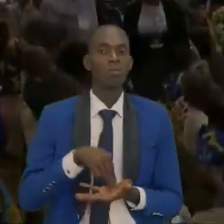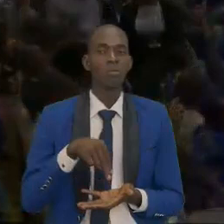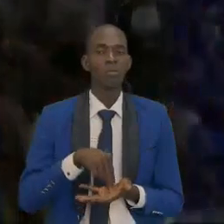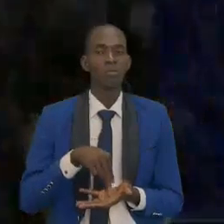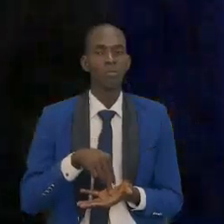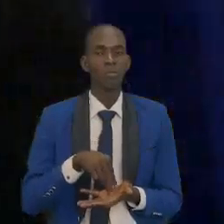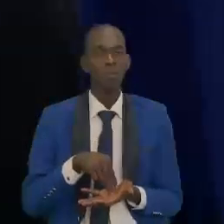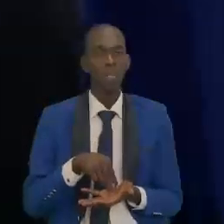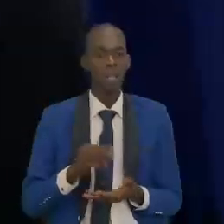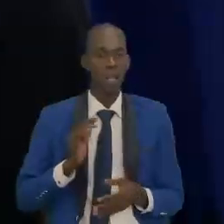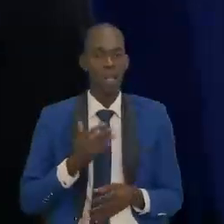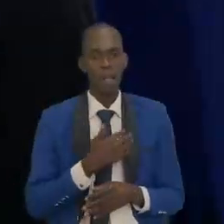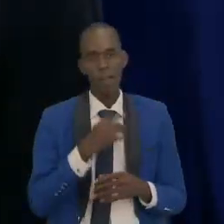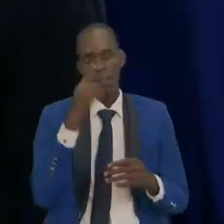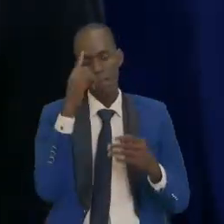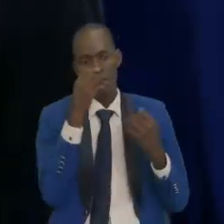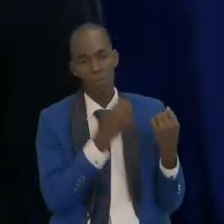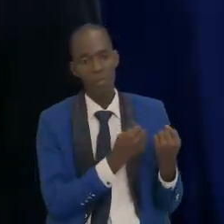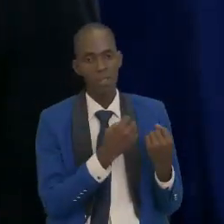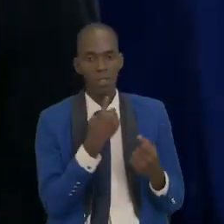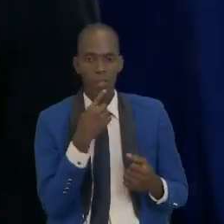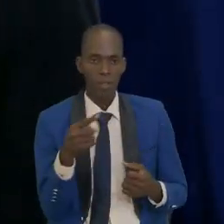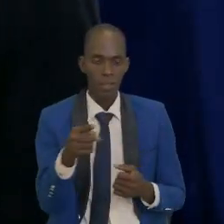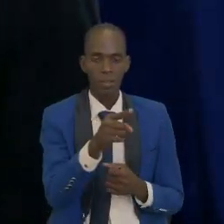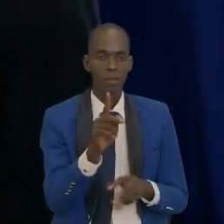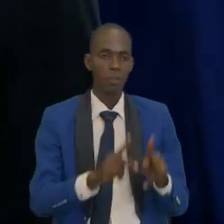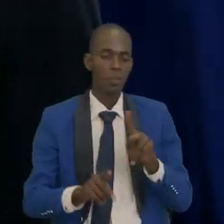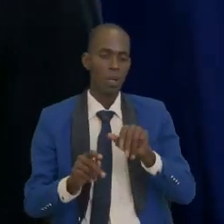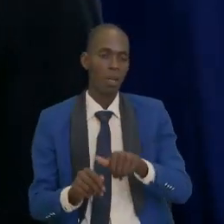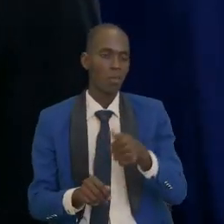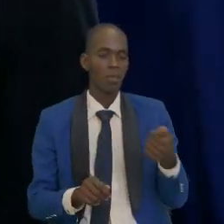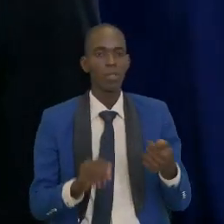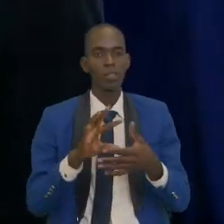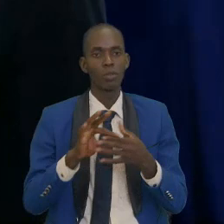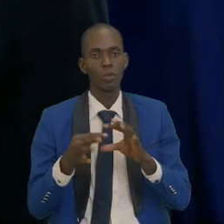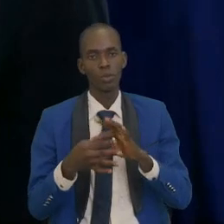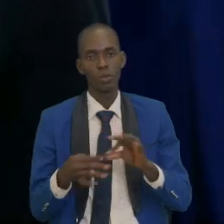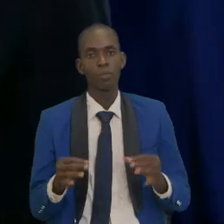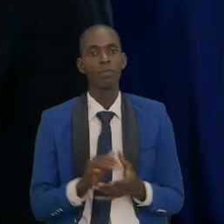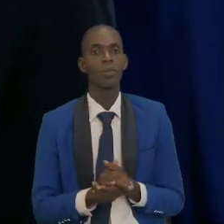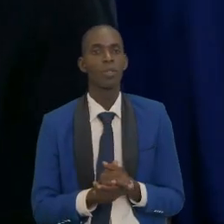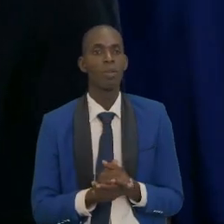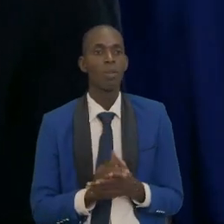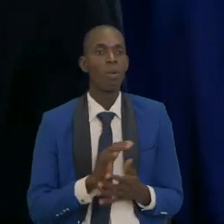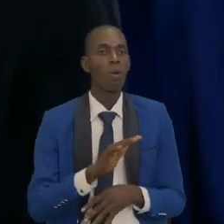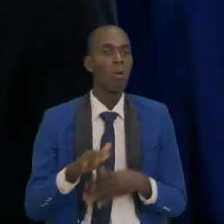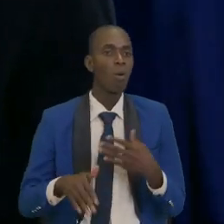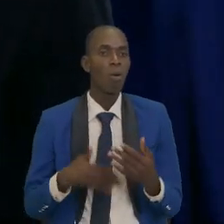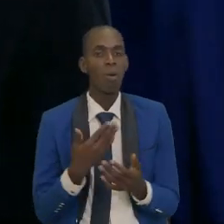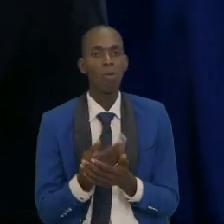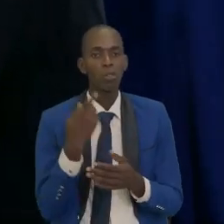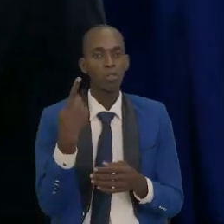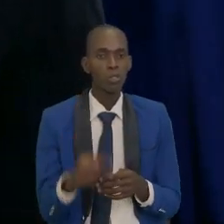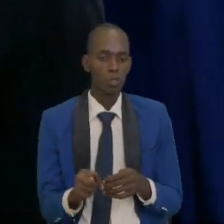our faith tells them another story all the words before you